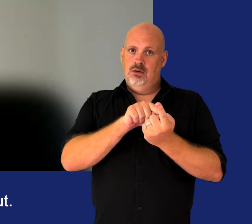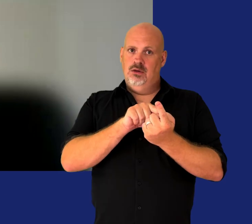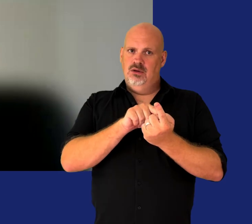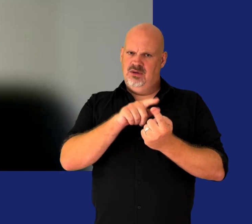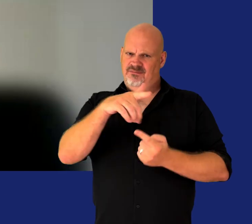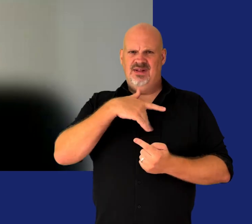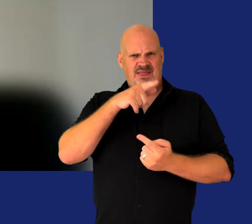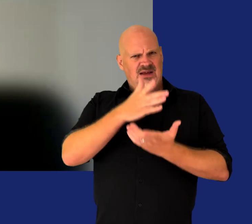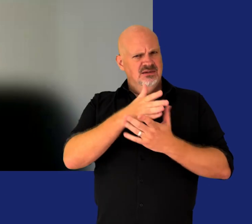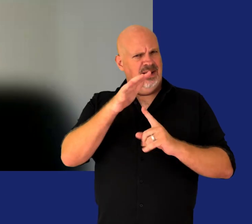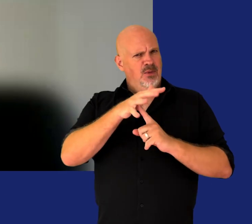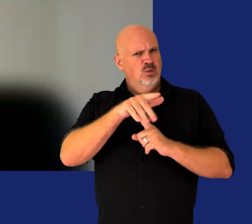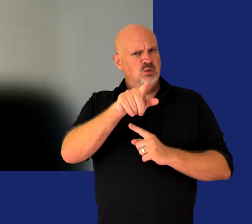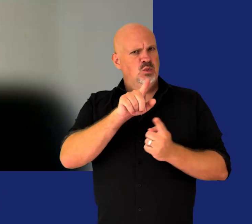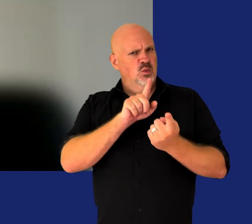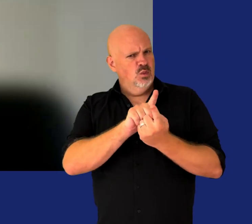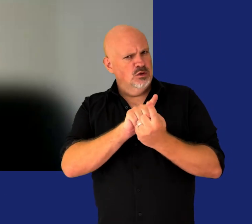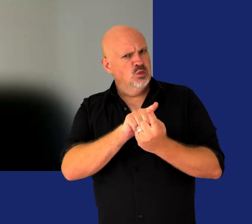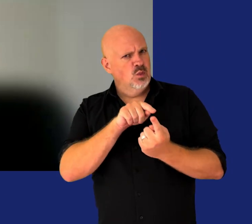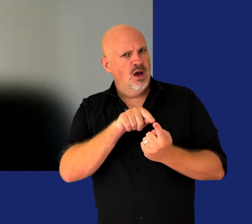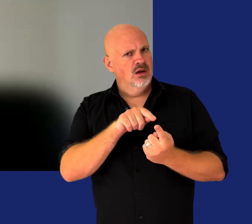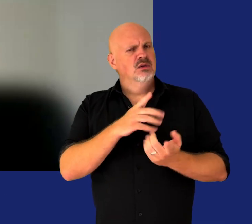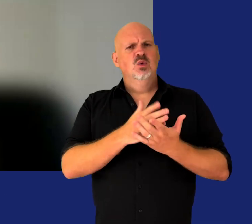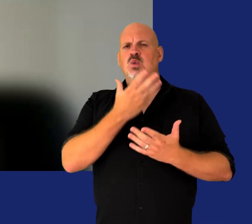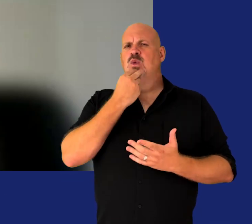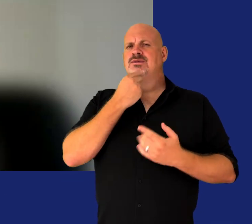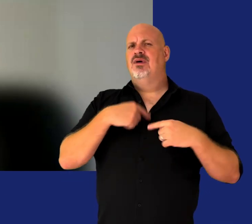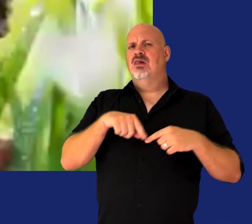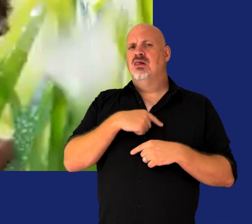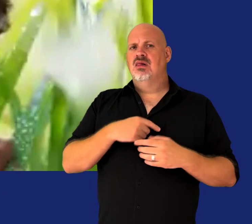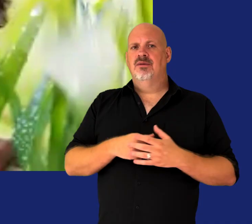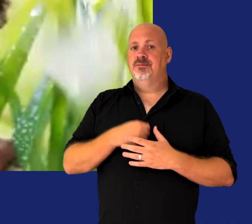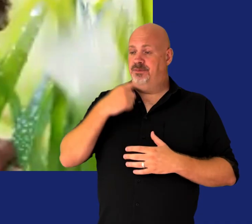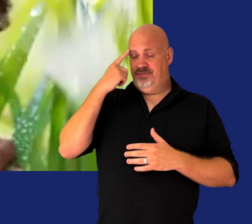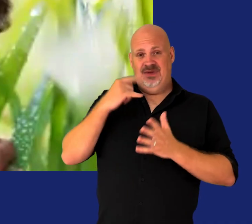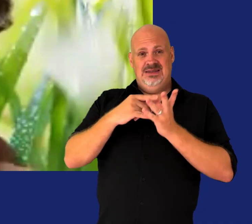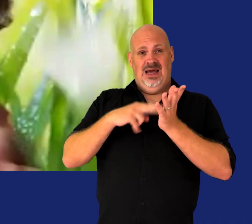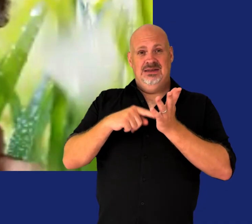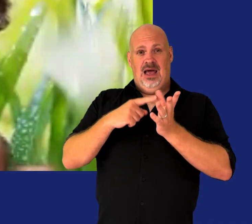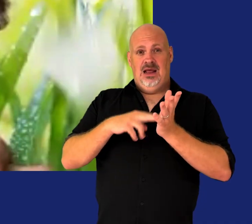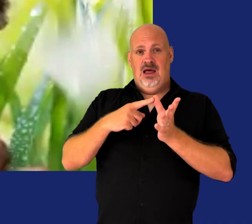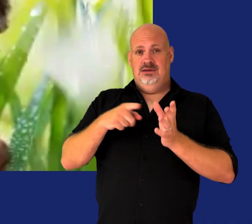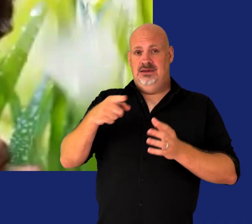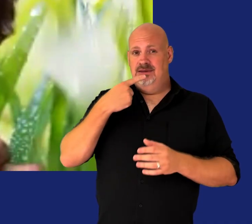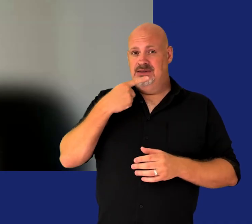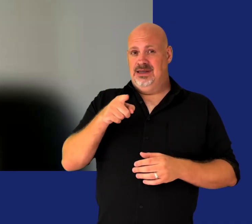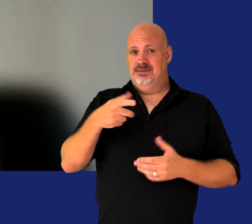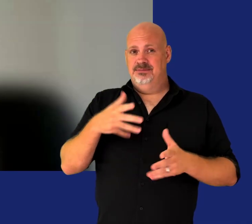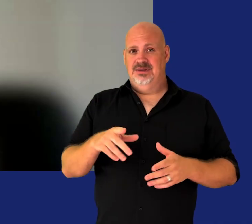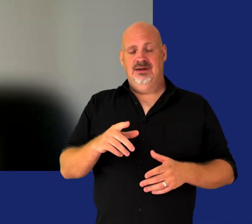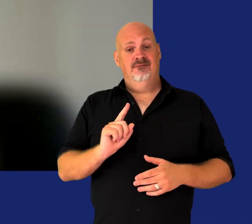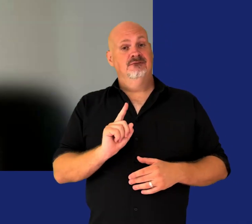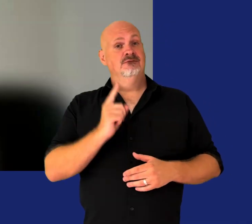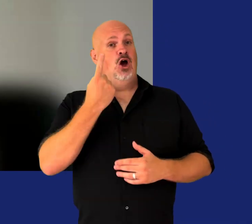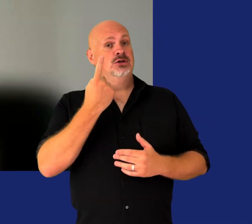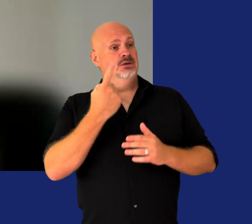talked about, it seemed to be so important to you, Heather, and that's really useful for us to hear. Yeah, I think like Santana said,